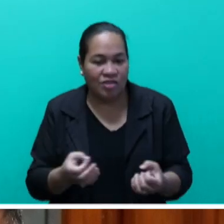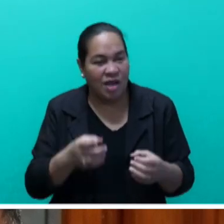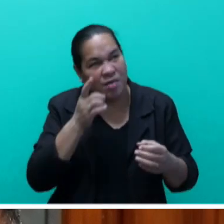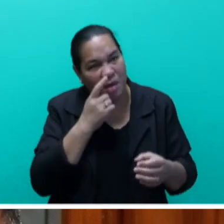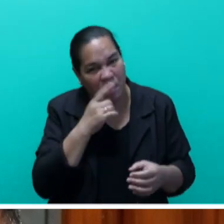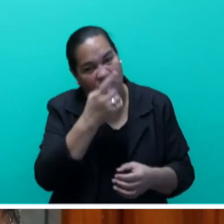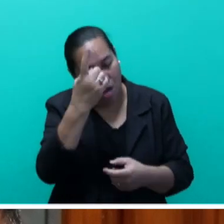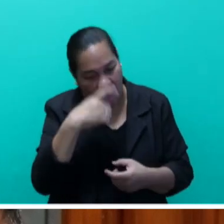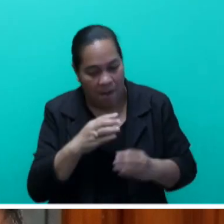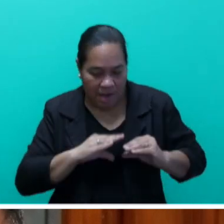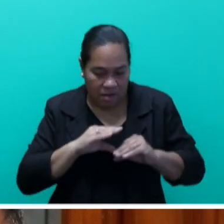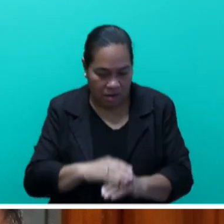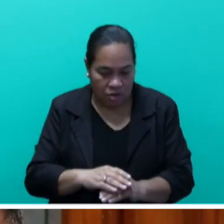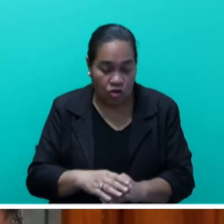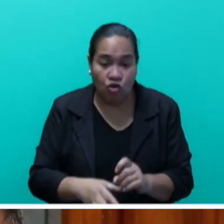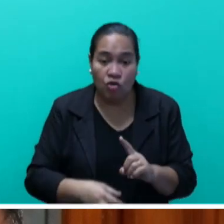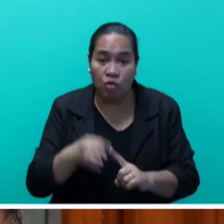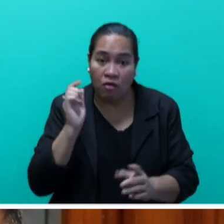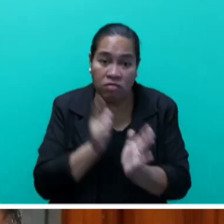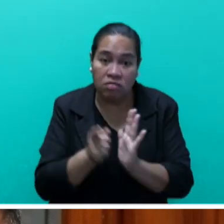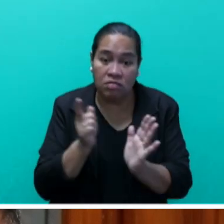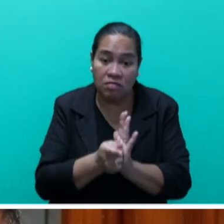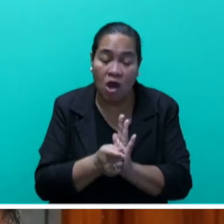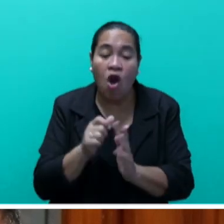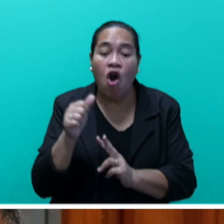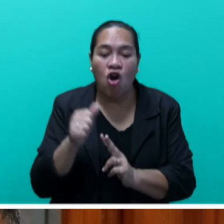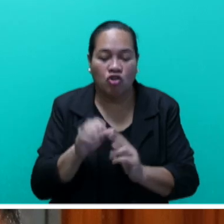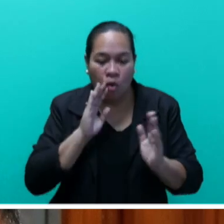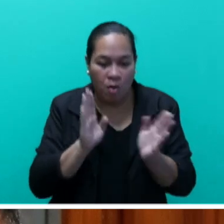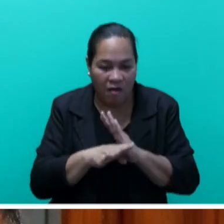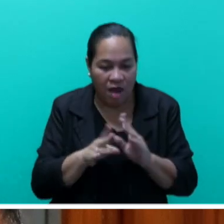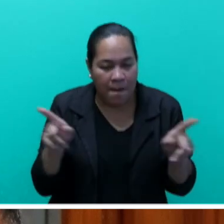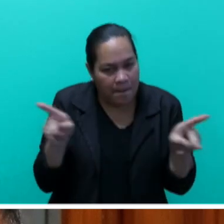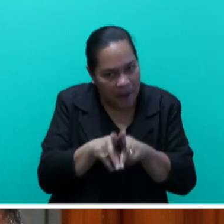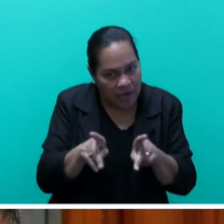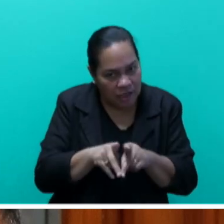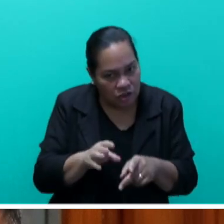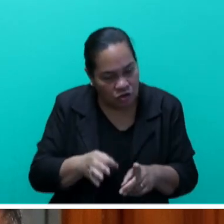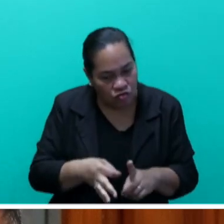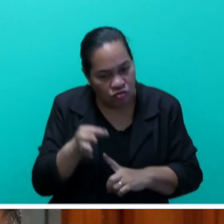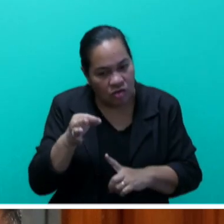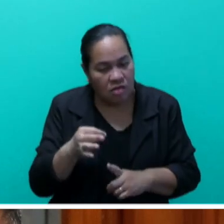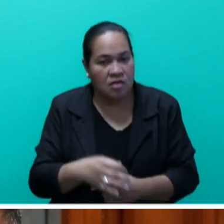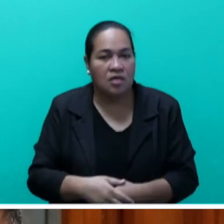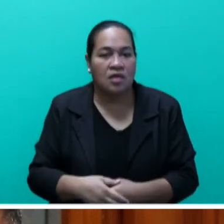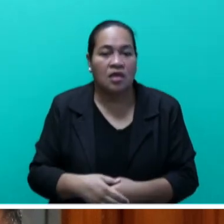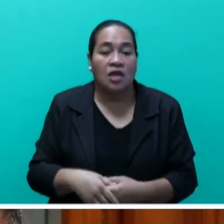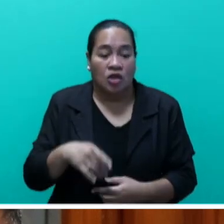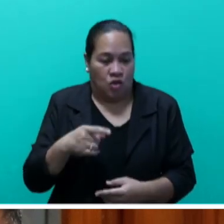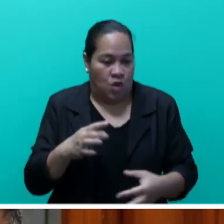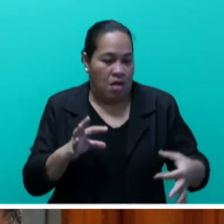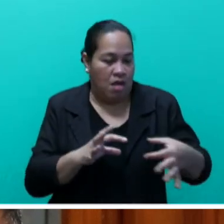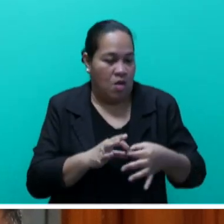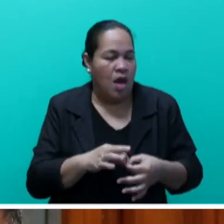improve efficiency, and increased public-private partnership is noteworthy. The Ministry has been liaising with development partners such